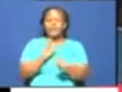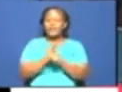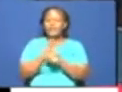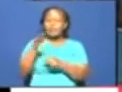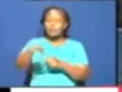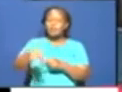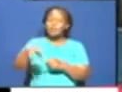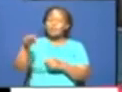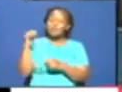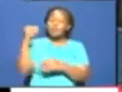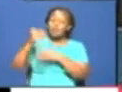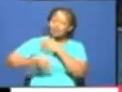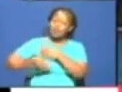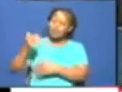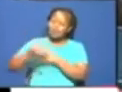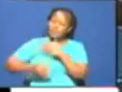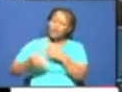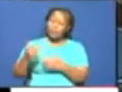our borders.